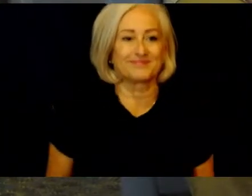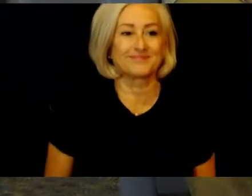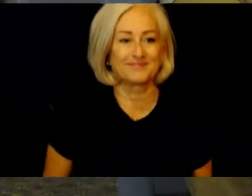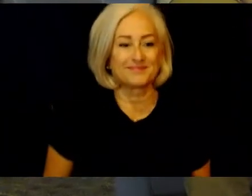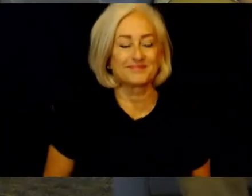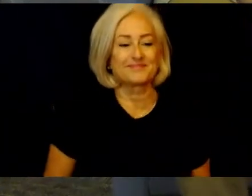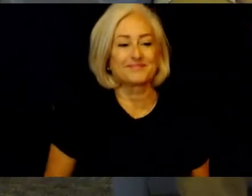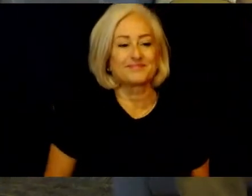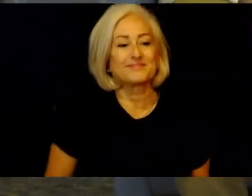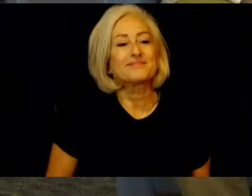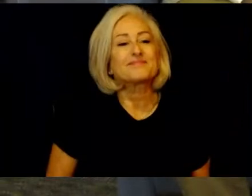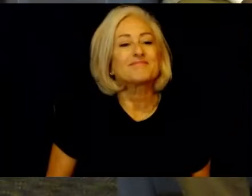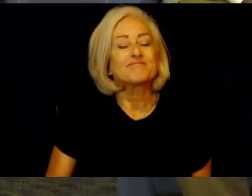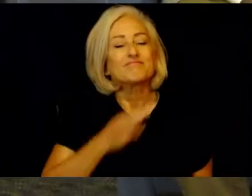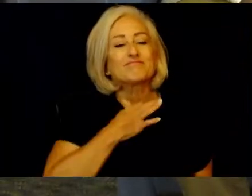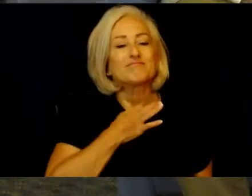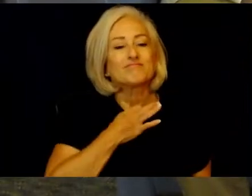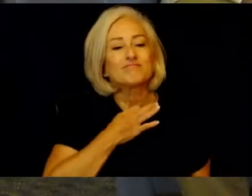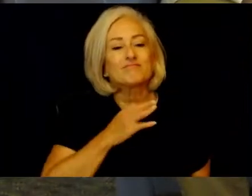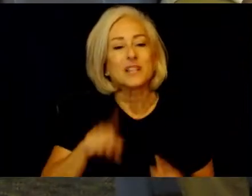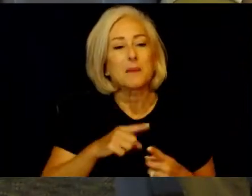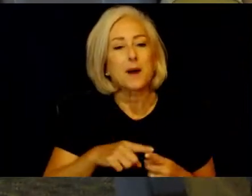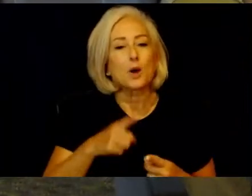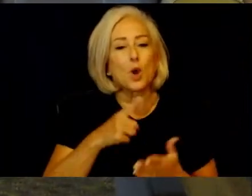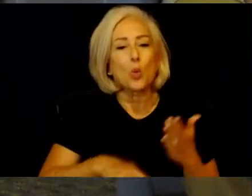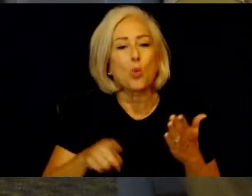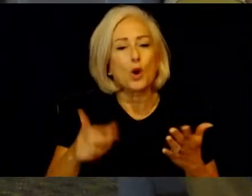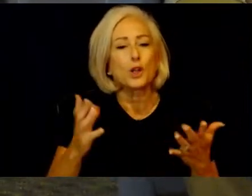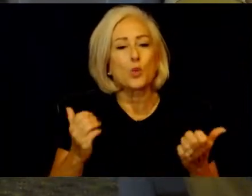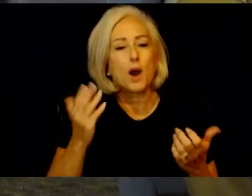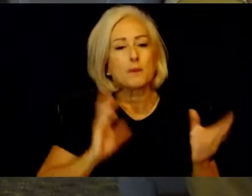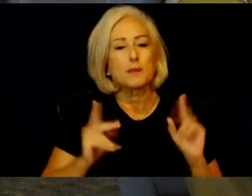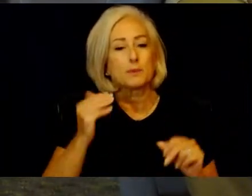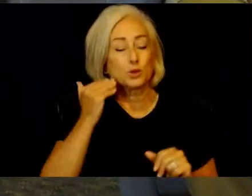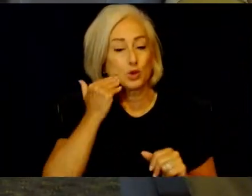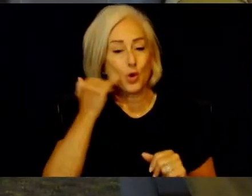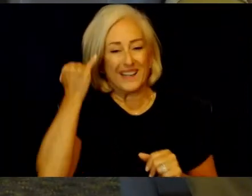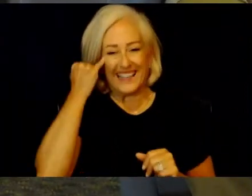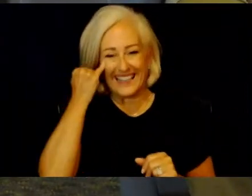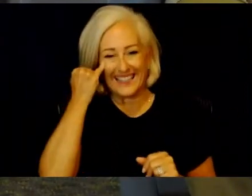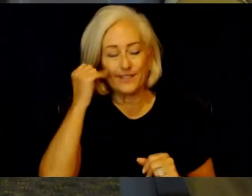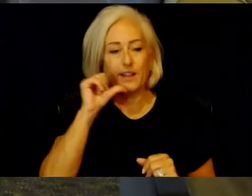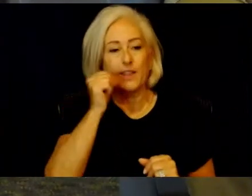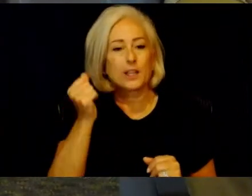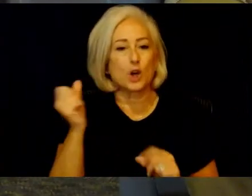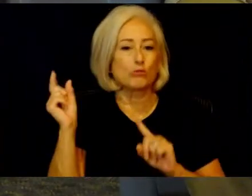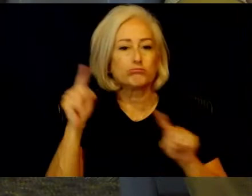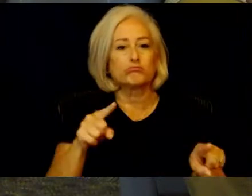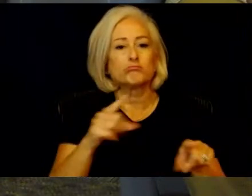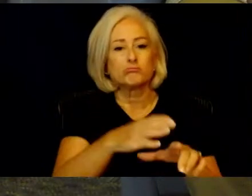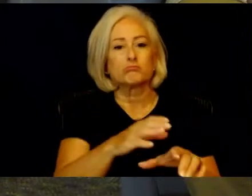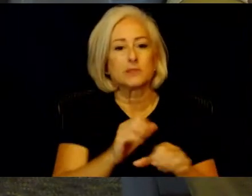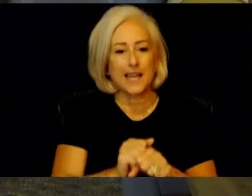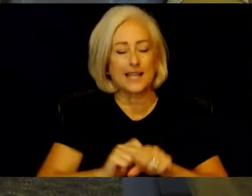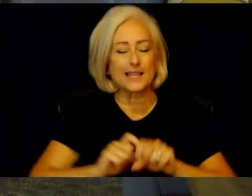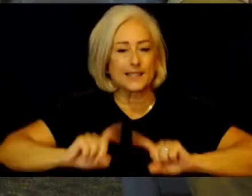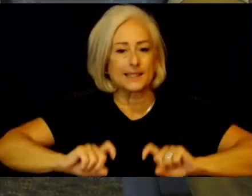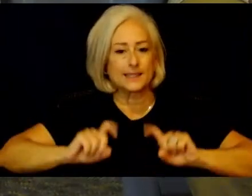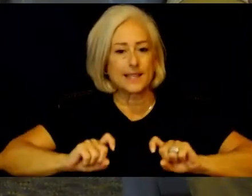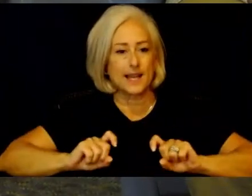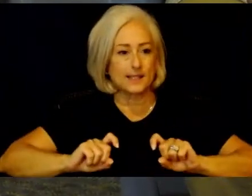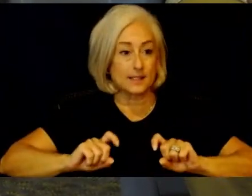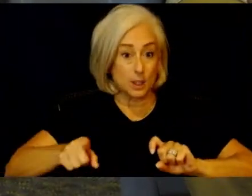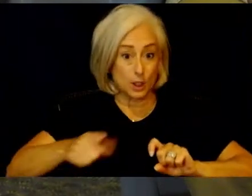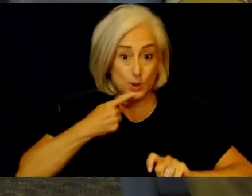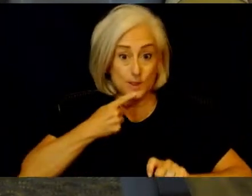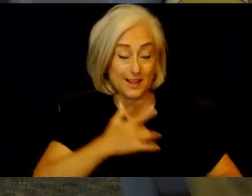I want to ask you a little bit about what you want people to know about if they do not come in and get a test. What are some, you mentioned heart issues, but